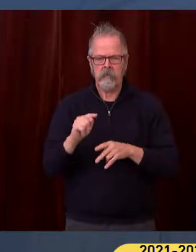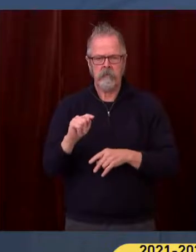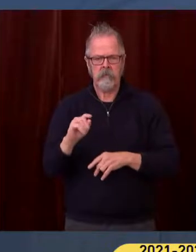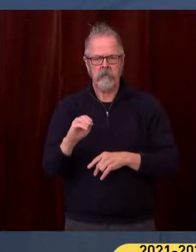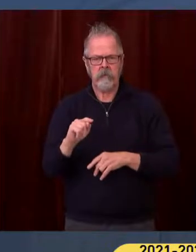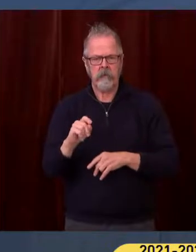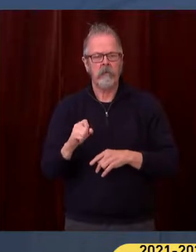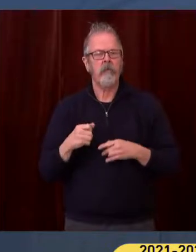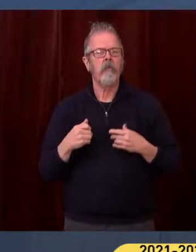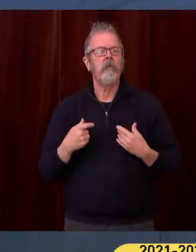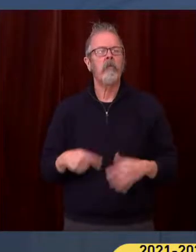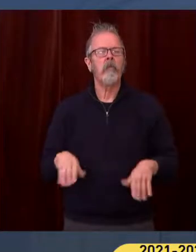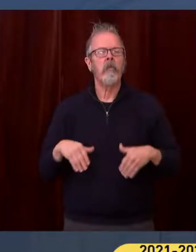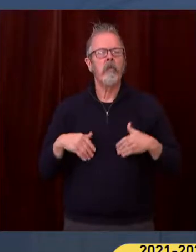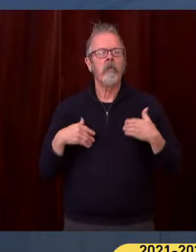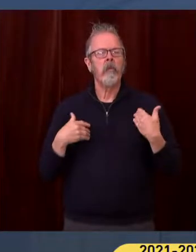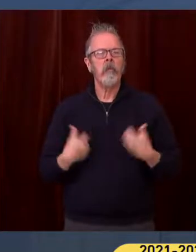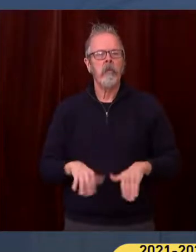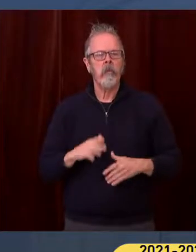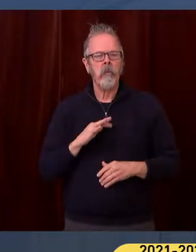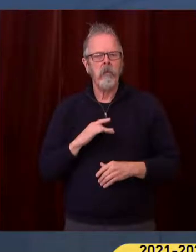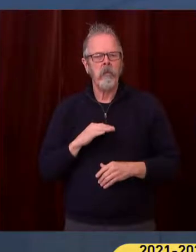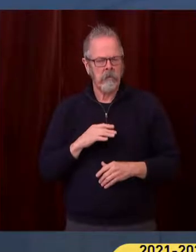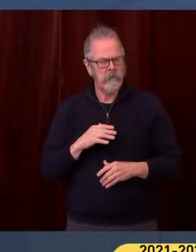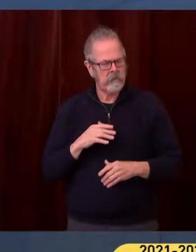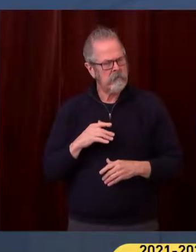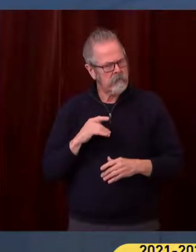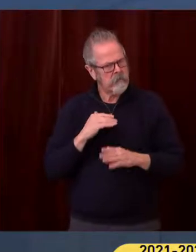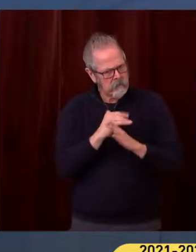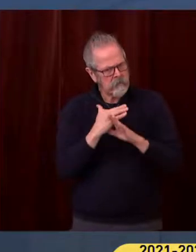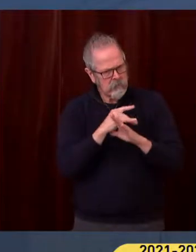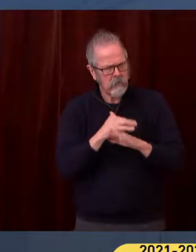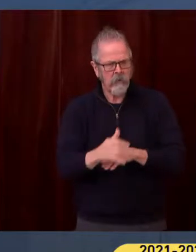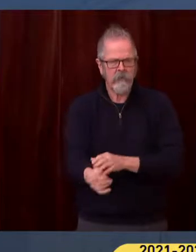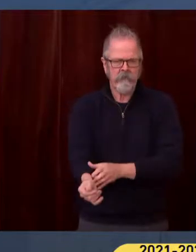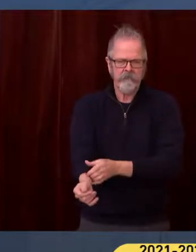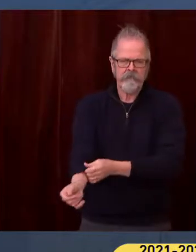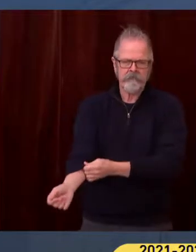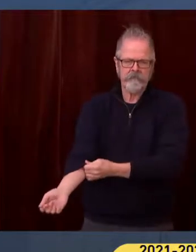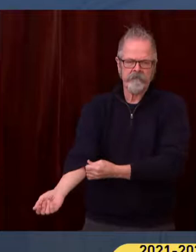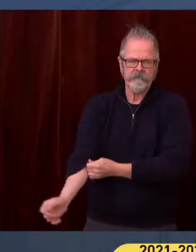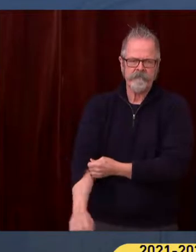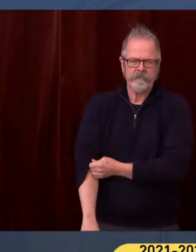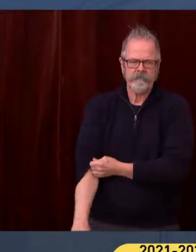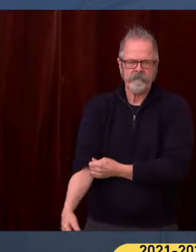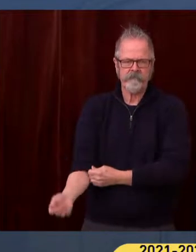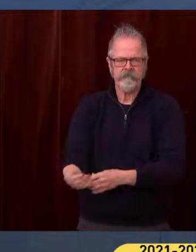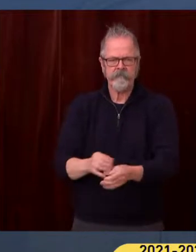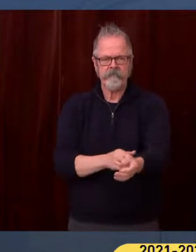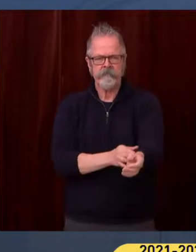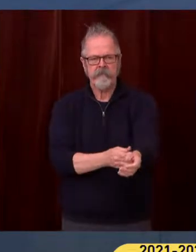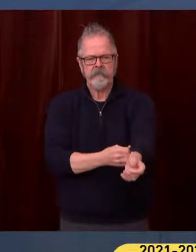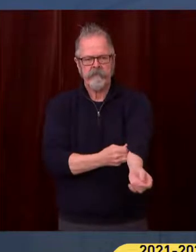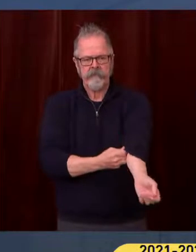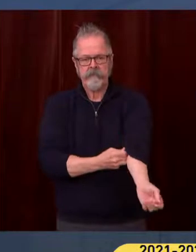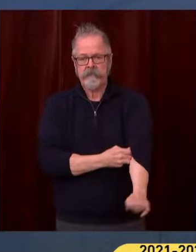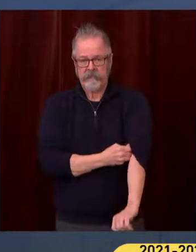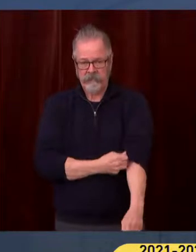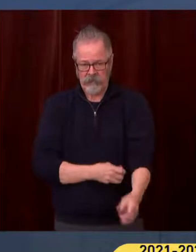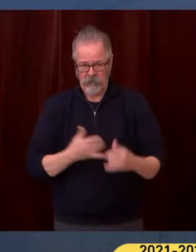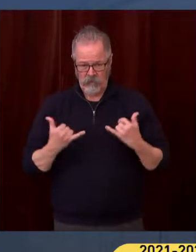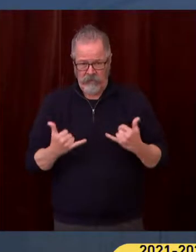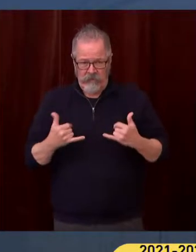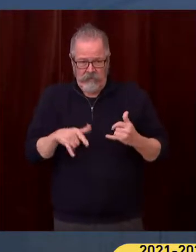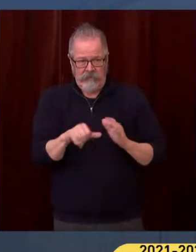As indicated on this chart, our ferries are the biggest generator of emissions in the state's transportation fleet. My budget